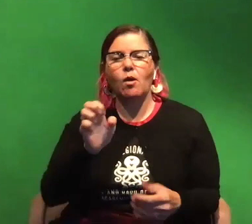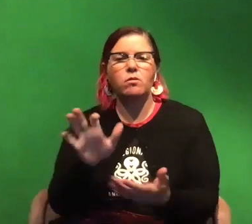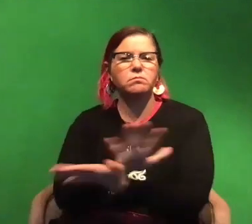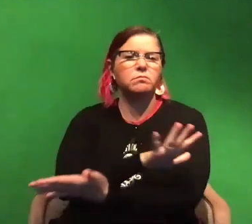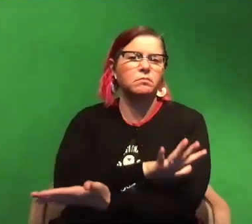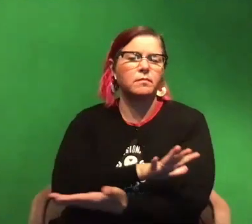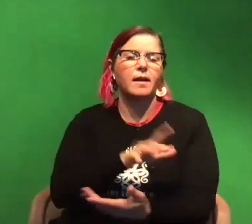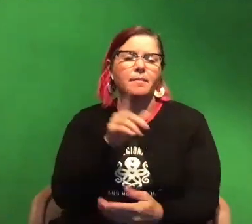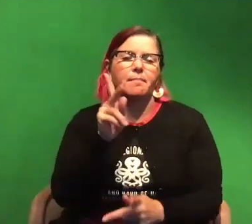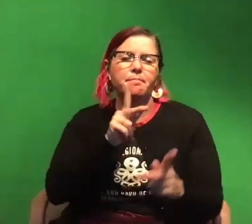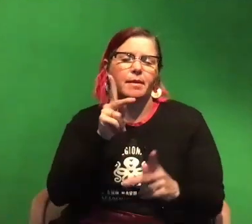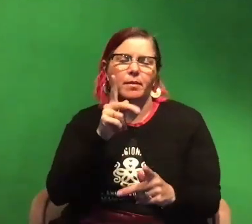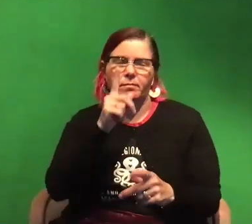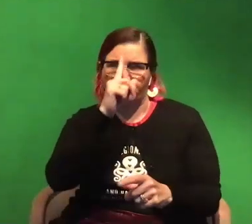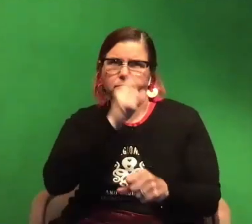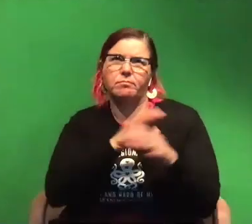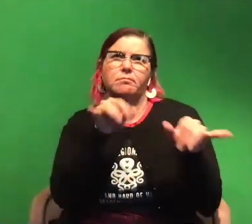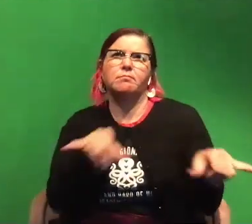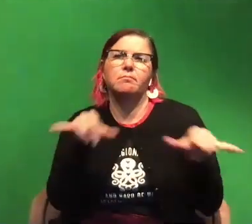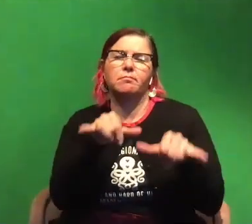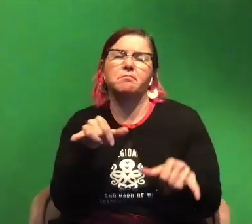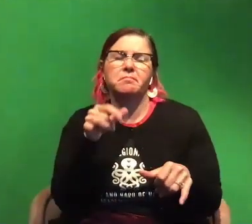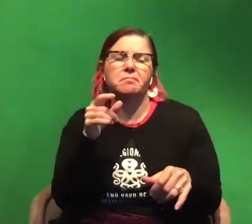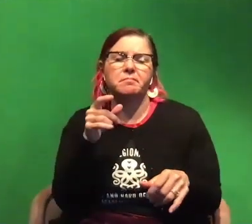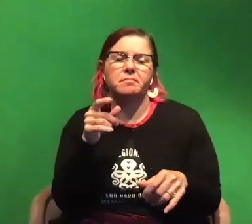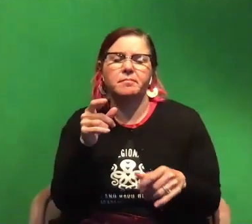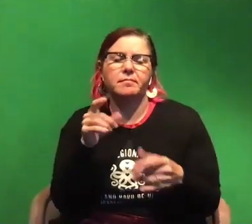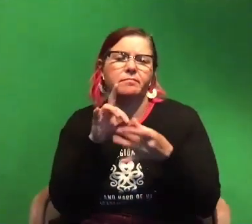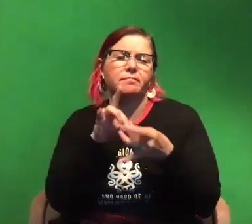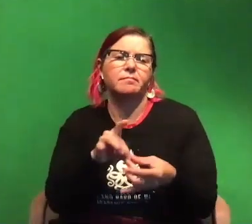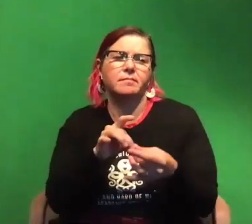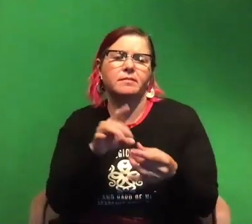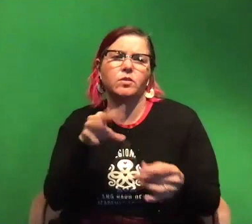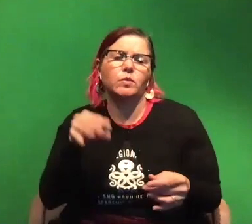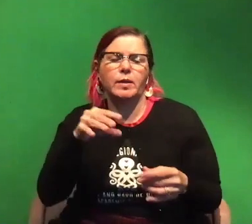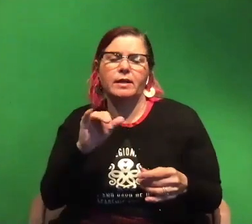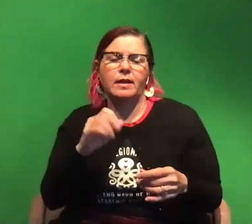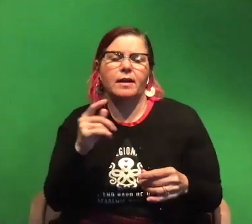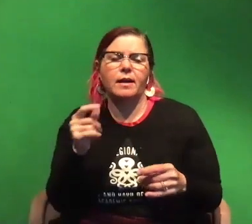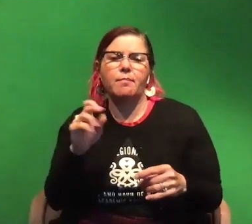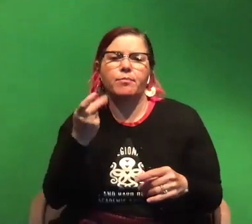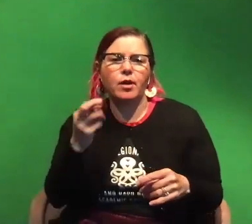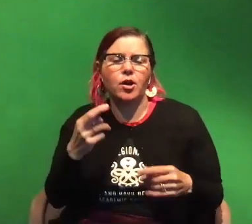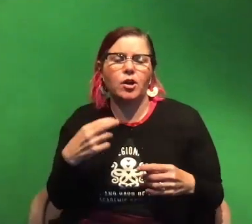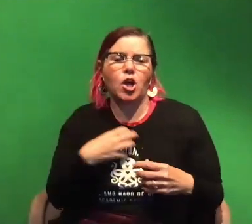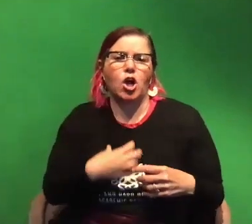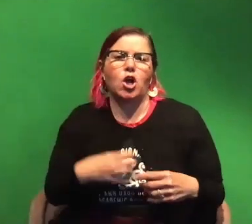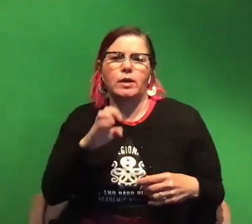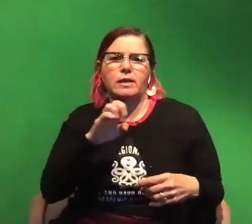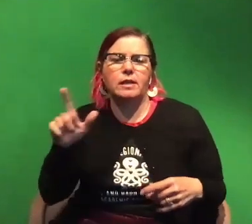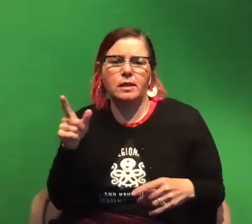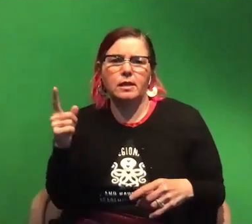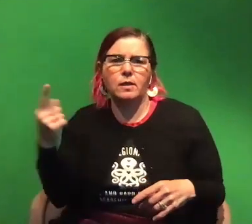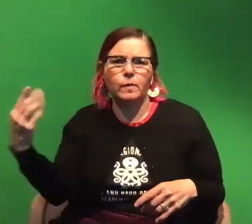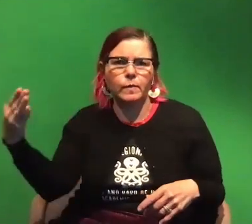are most commonly used to understanding cephalopod ink. You know, a predator, maybe a hungry eel, so to speak, comes